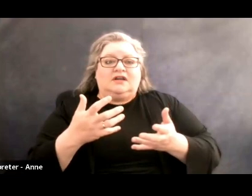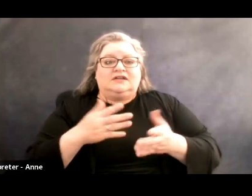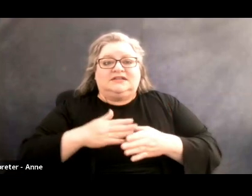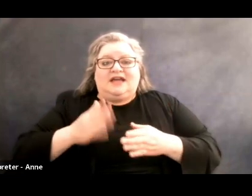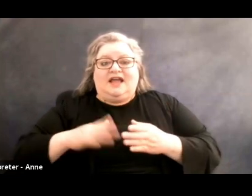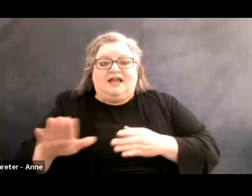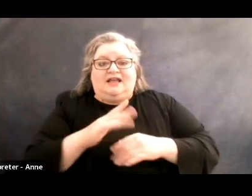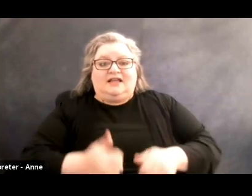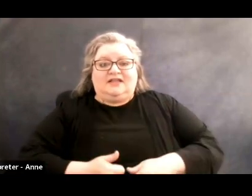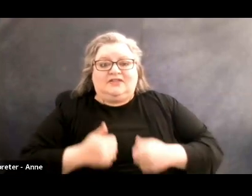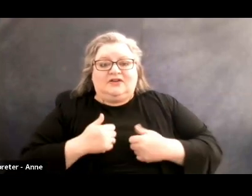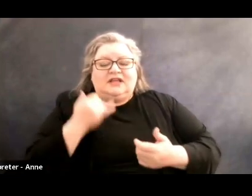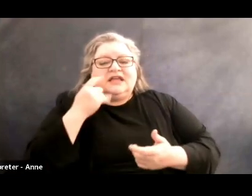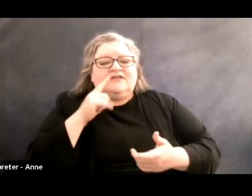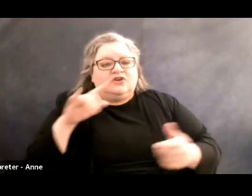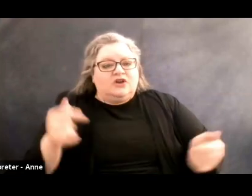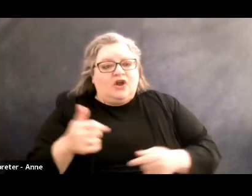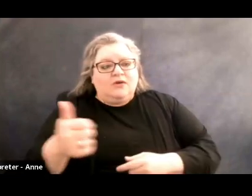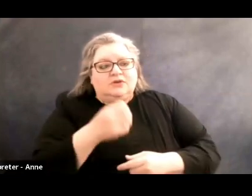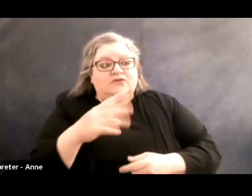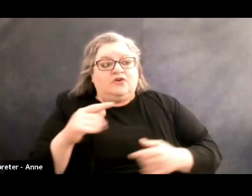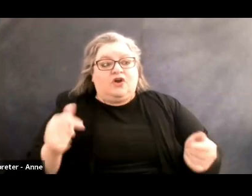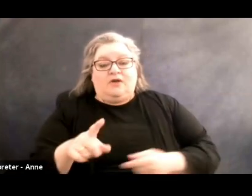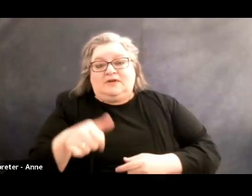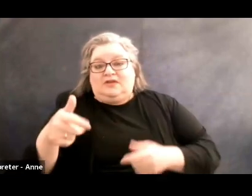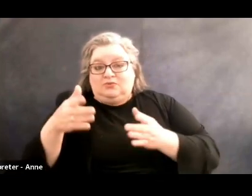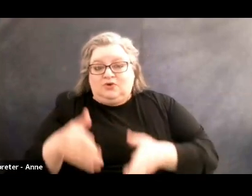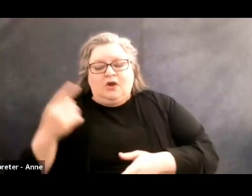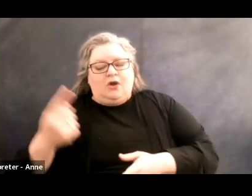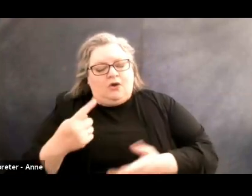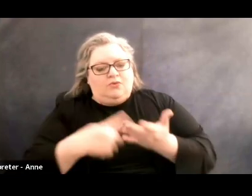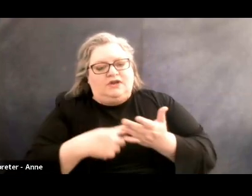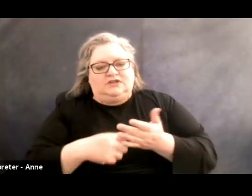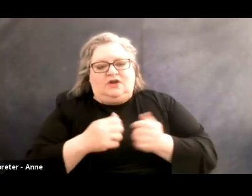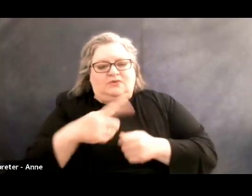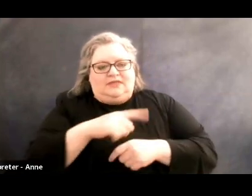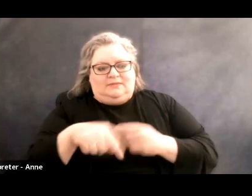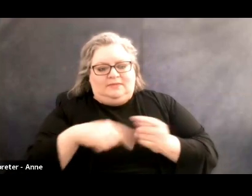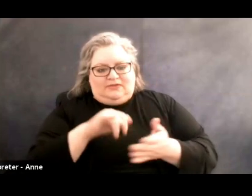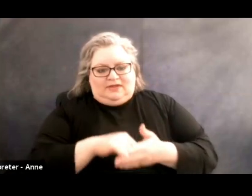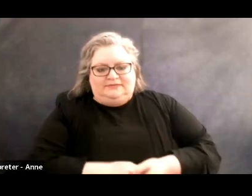When you talk to them about that, if you're going to harm yourself or harm somebody else, always talk to them about that.